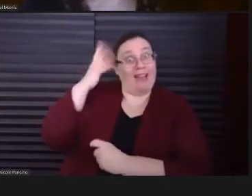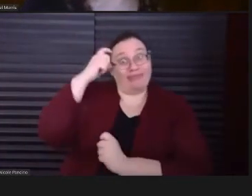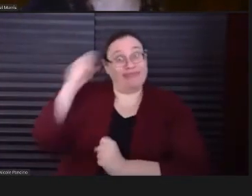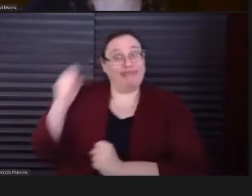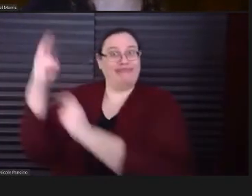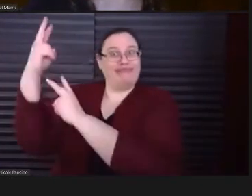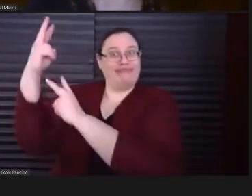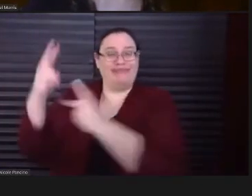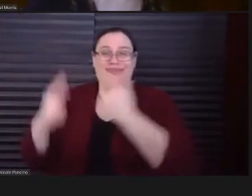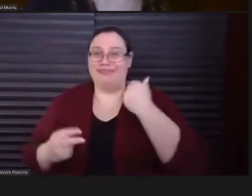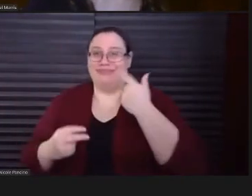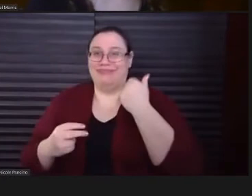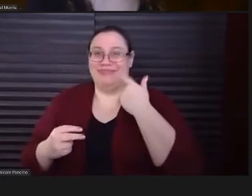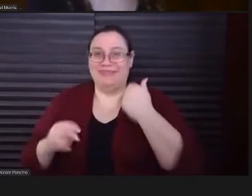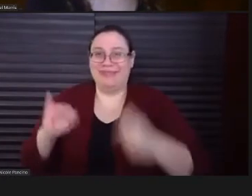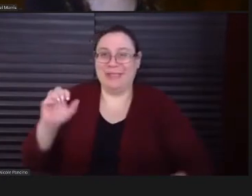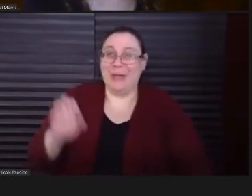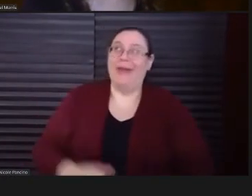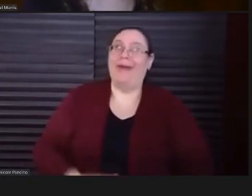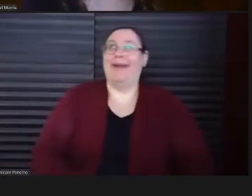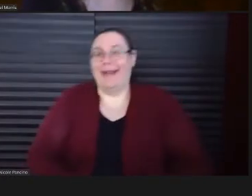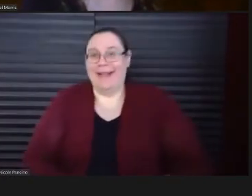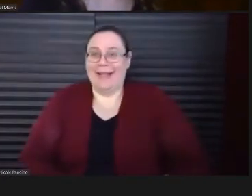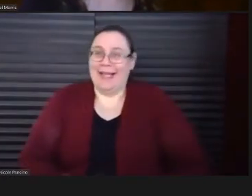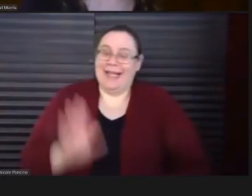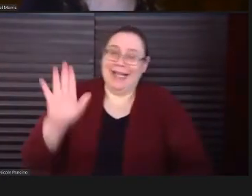Exactly. It's great. Trust me.